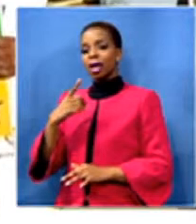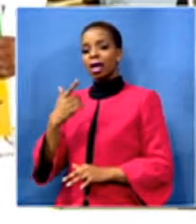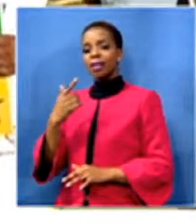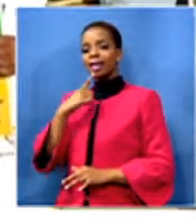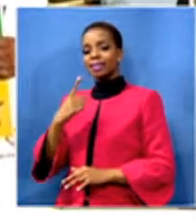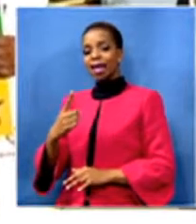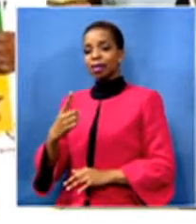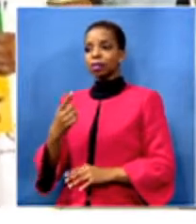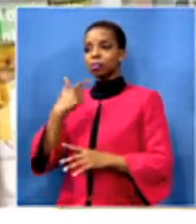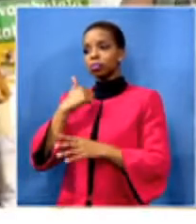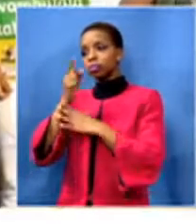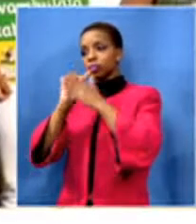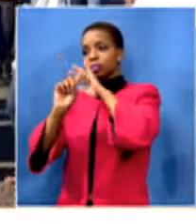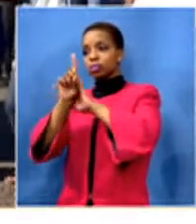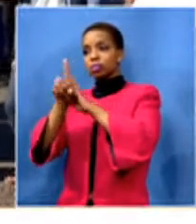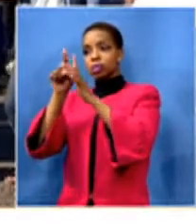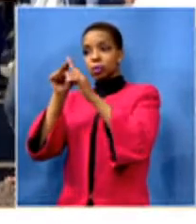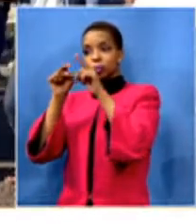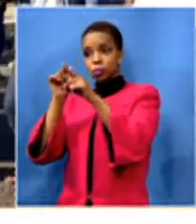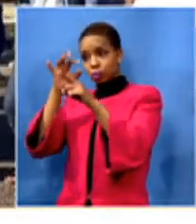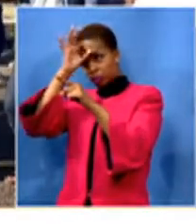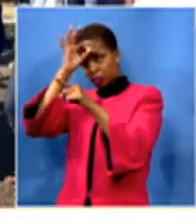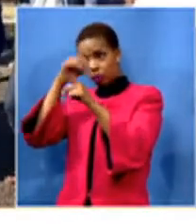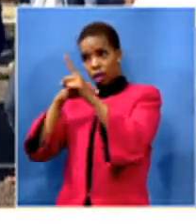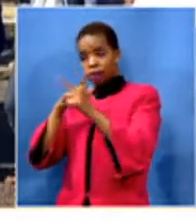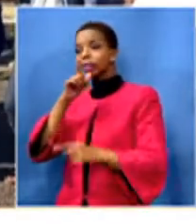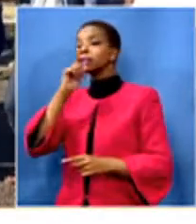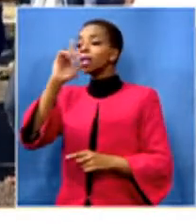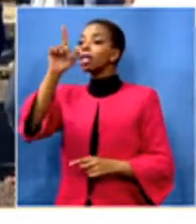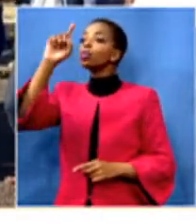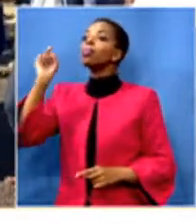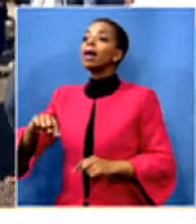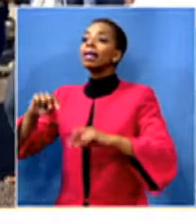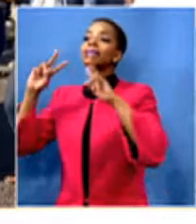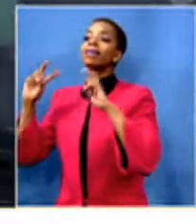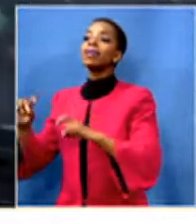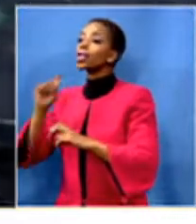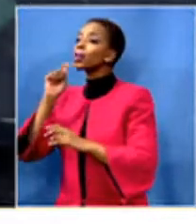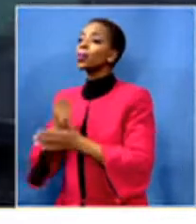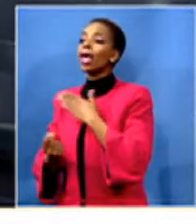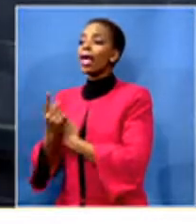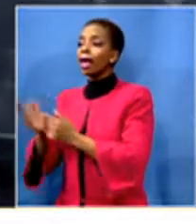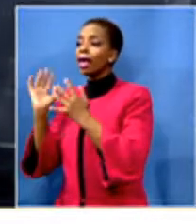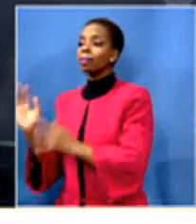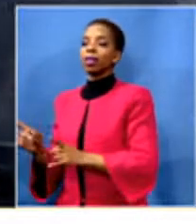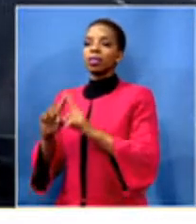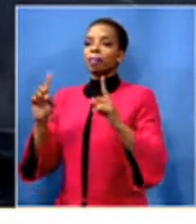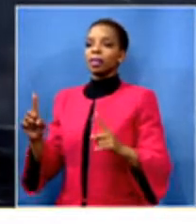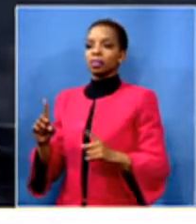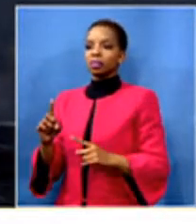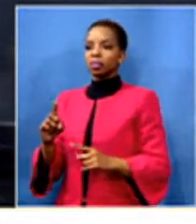and they say that, there is something you need to investigate, that they don't get a positive response from the police, that they